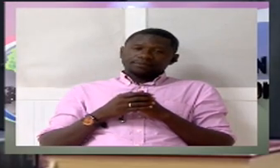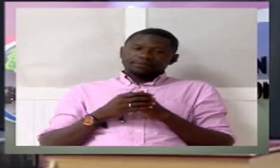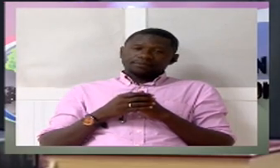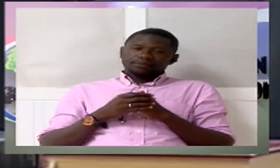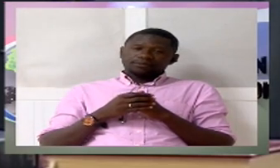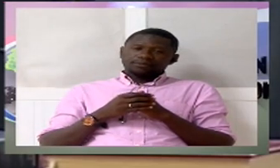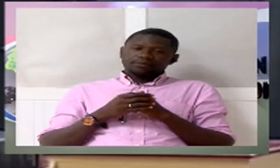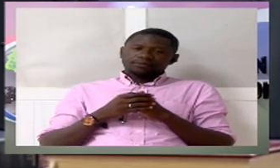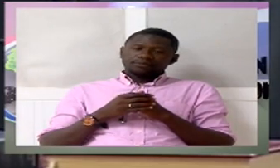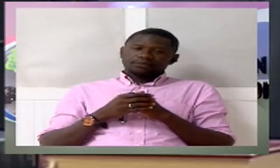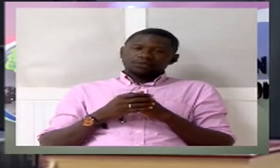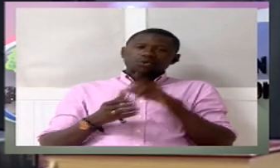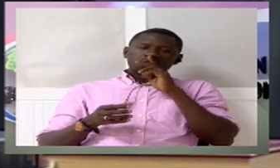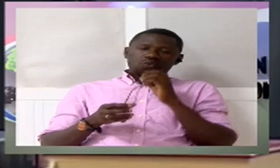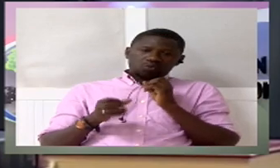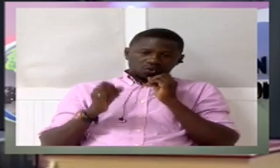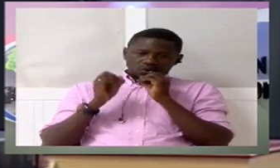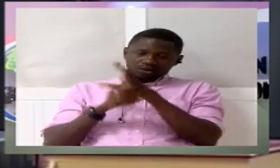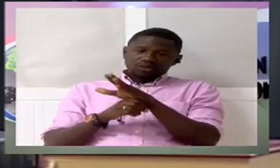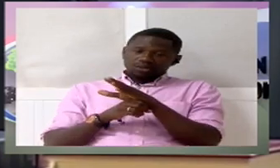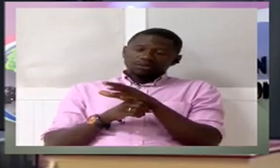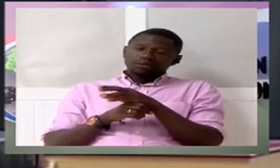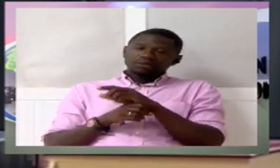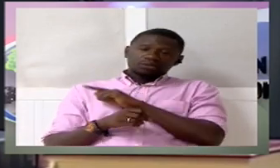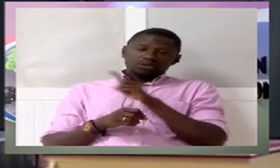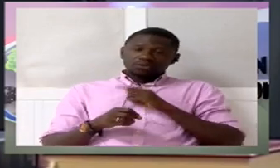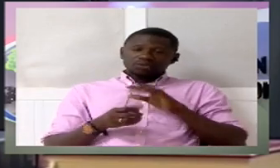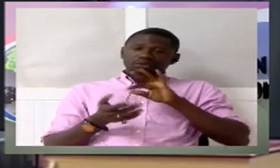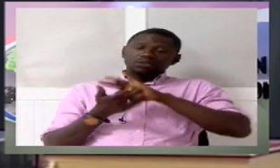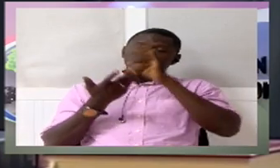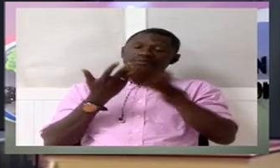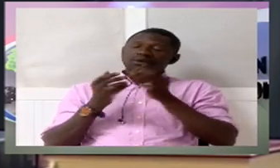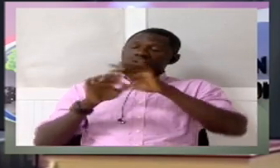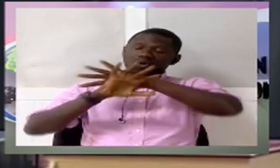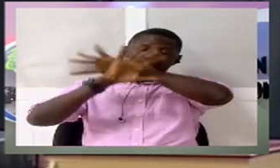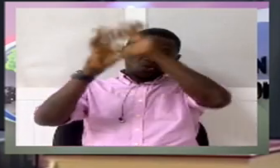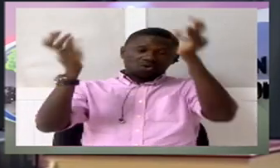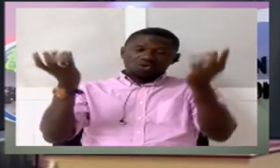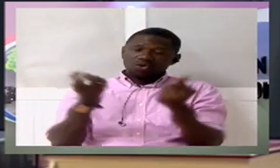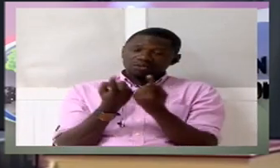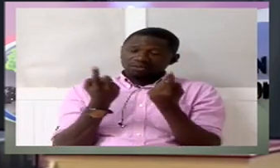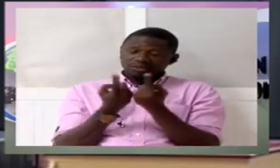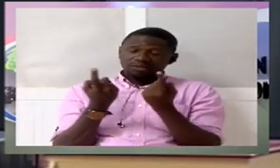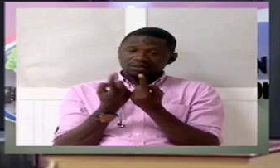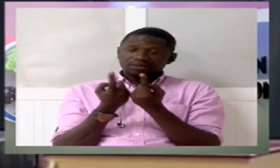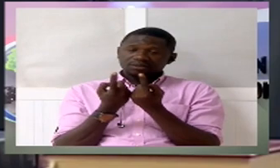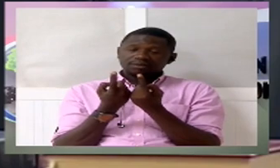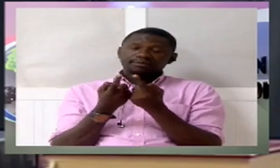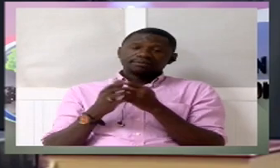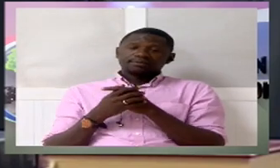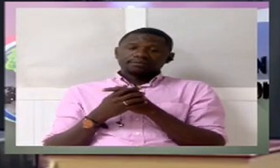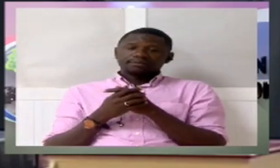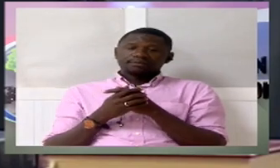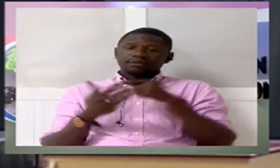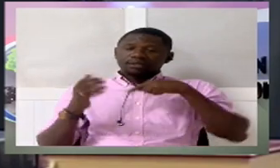who ordered us wole kango di la ko to transfer all properties puruka fengol be soto fengol be ke be transfer